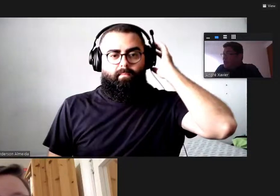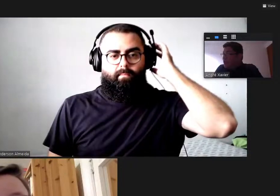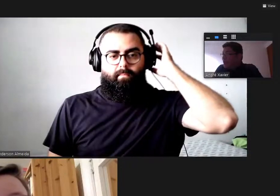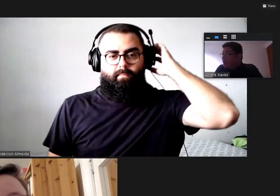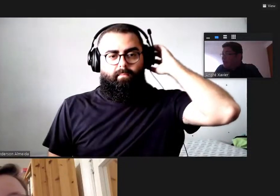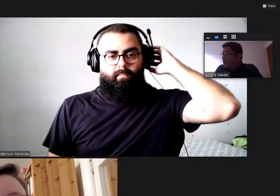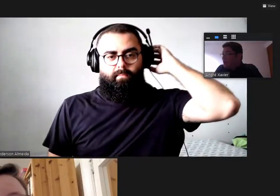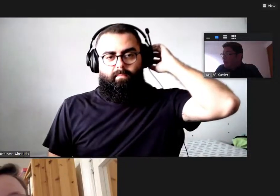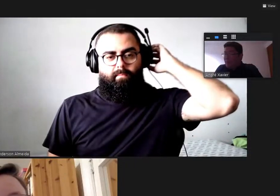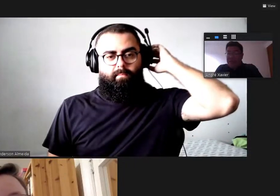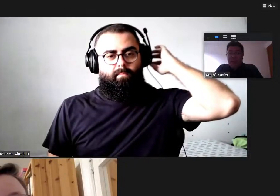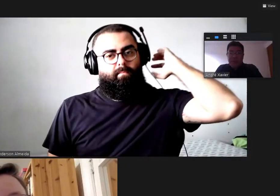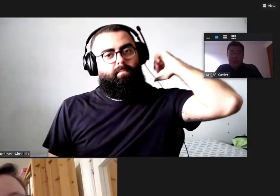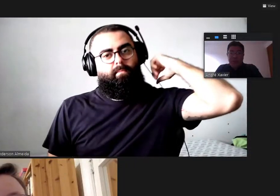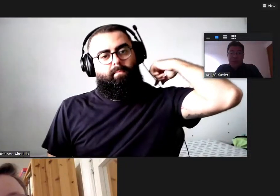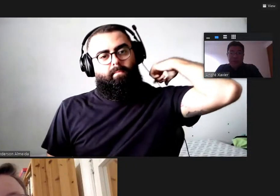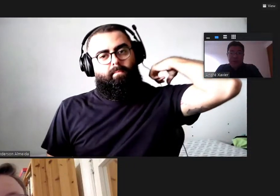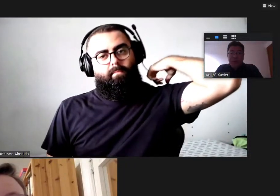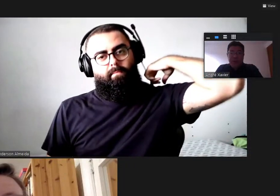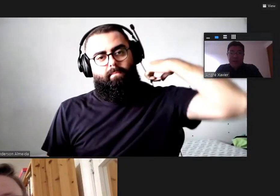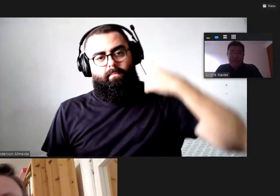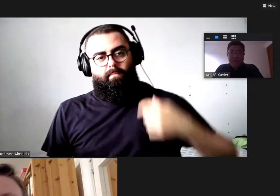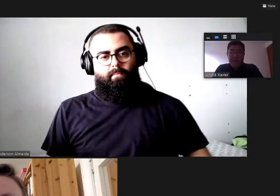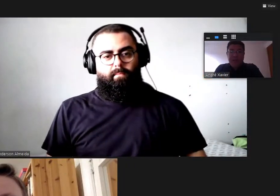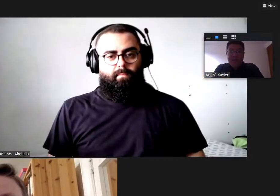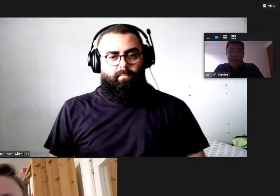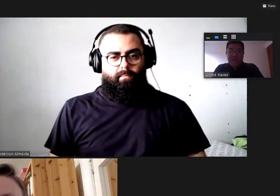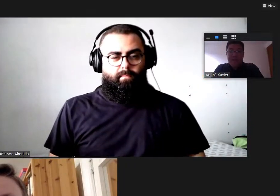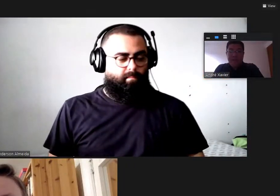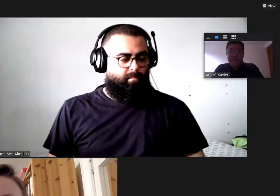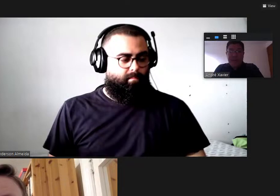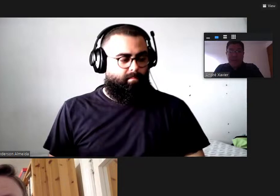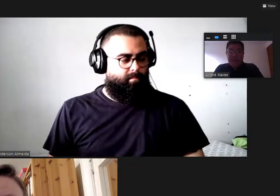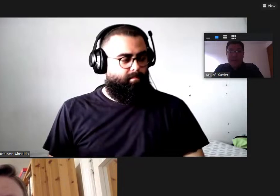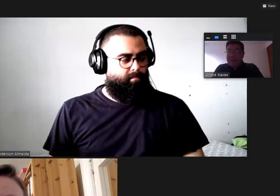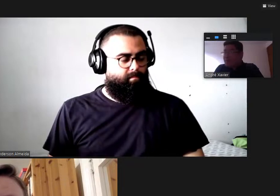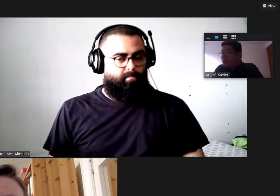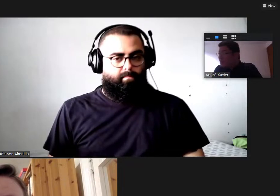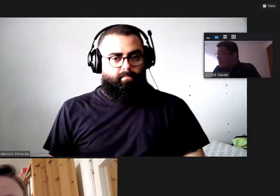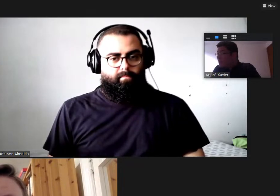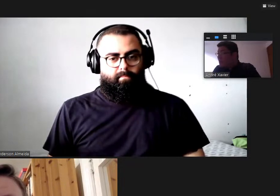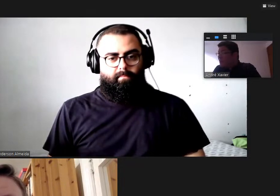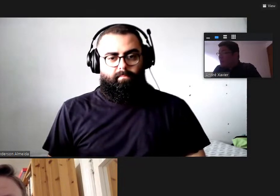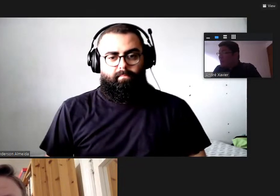Maybe we should wait for Plinio to arrive. Mariole.